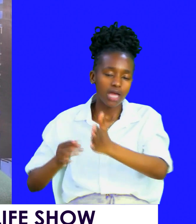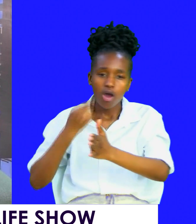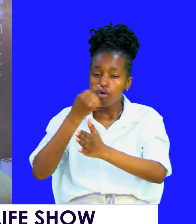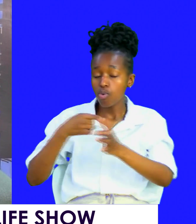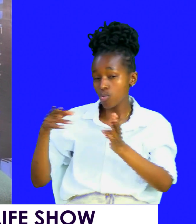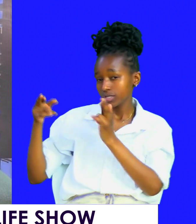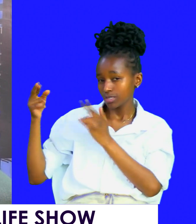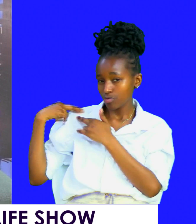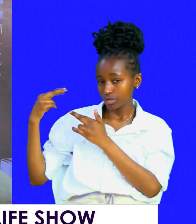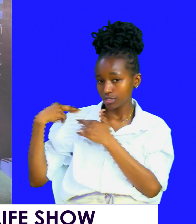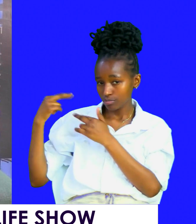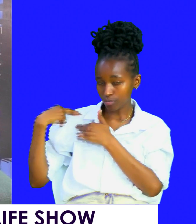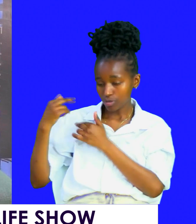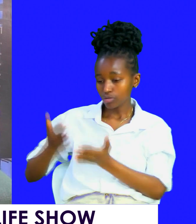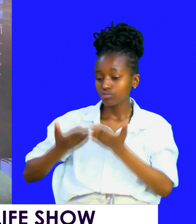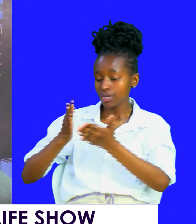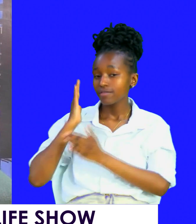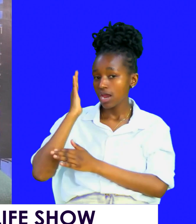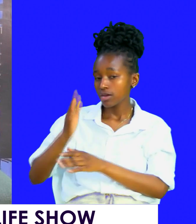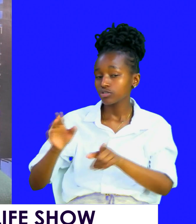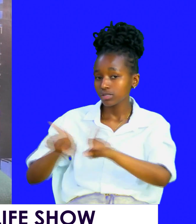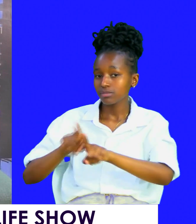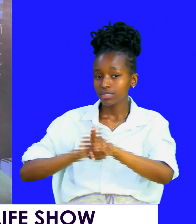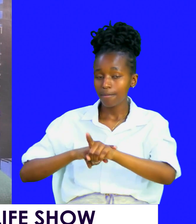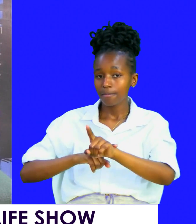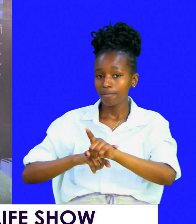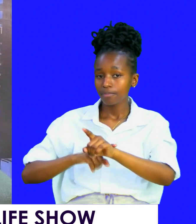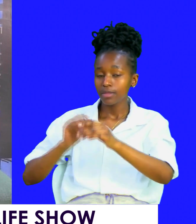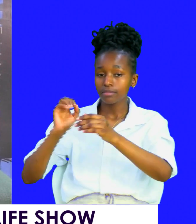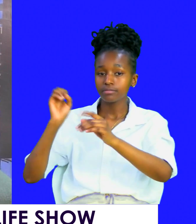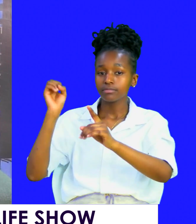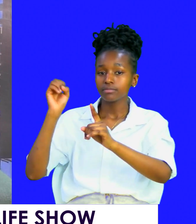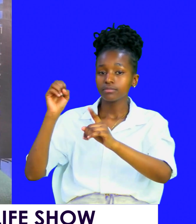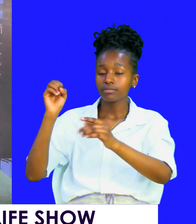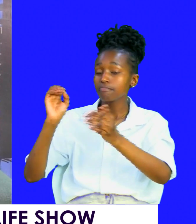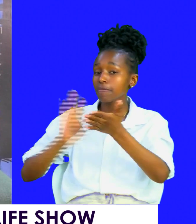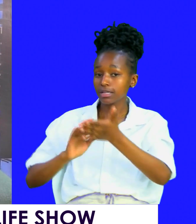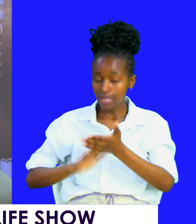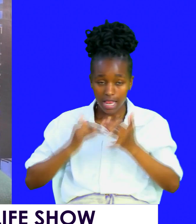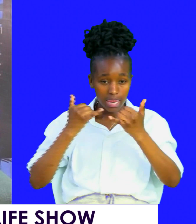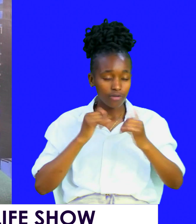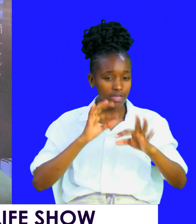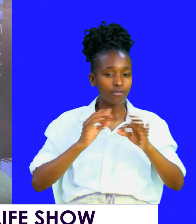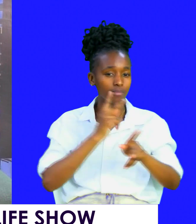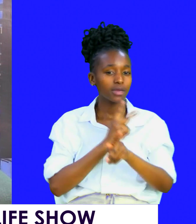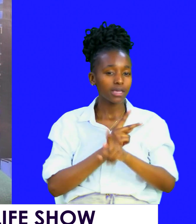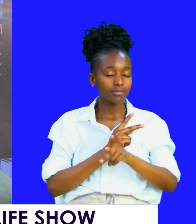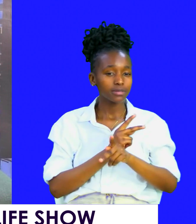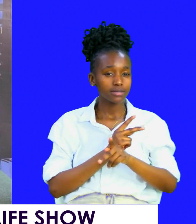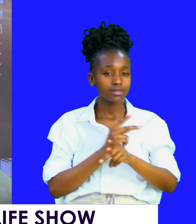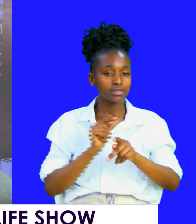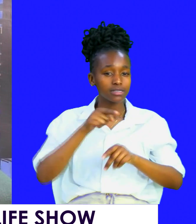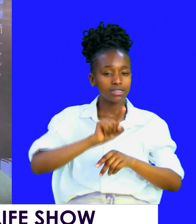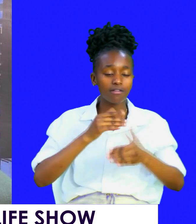are full of direction and counsel. It is in the mind. When you put yourself before a computer